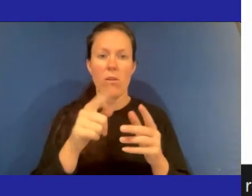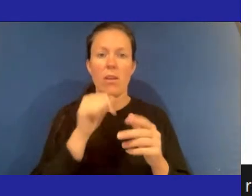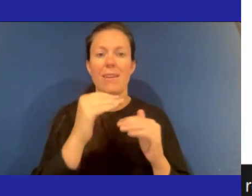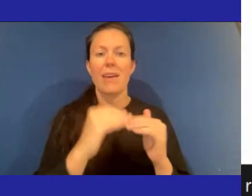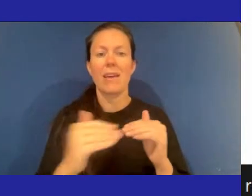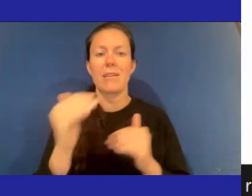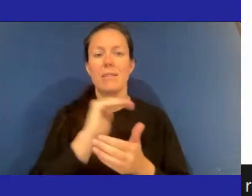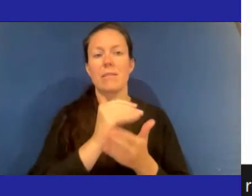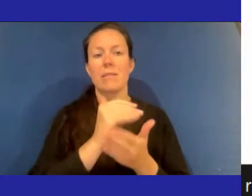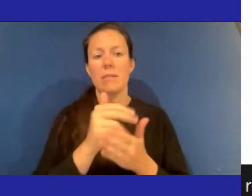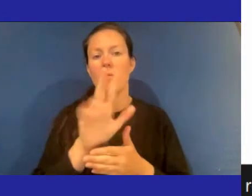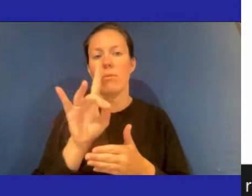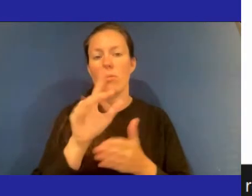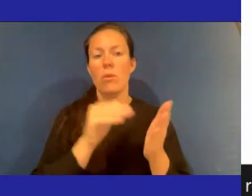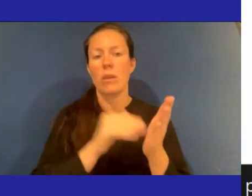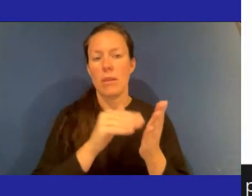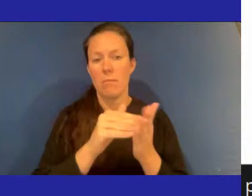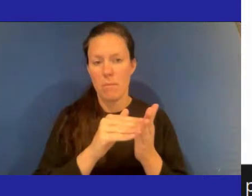of